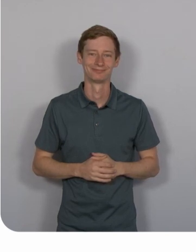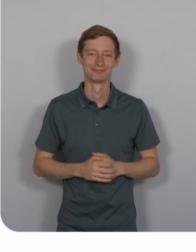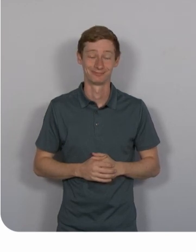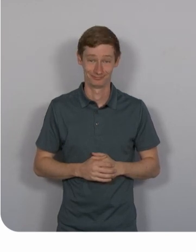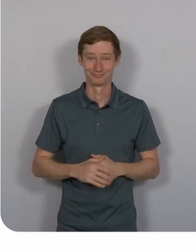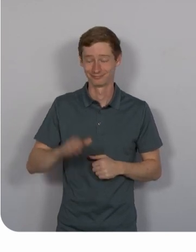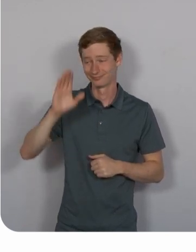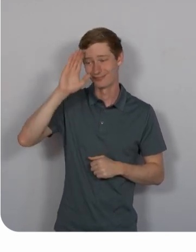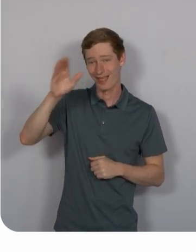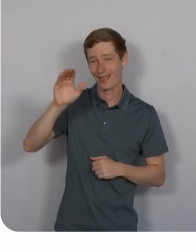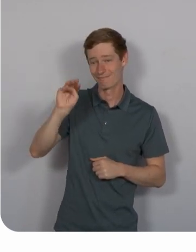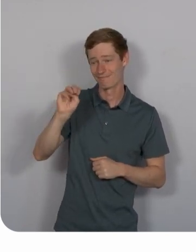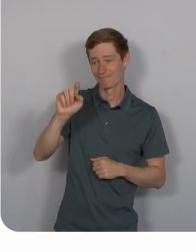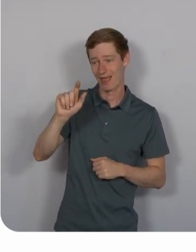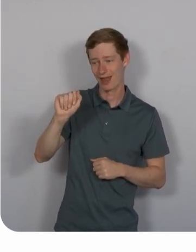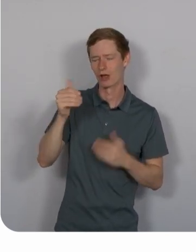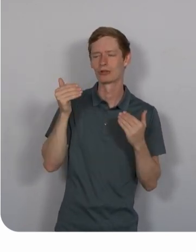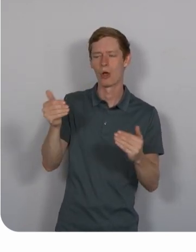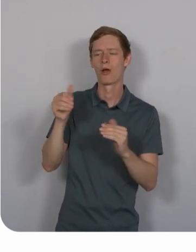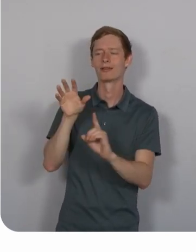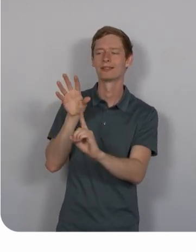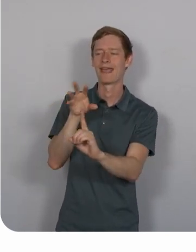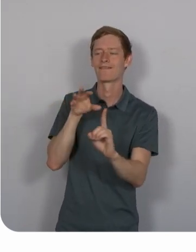Hey, Meta. Take a video.